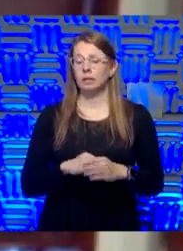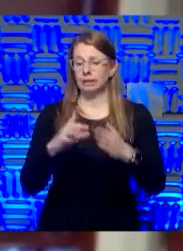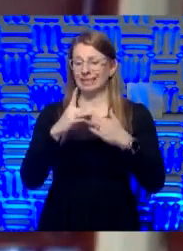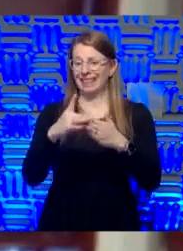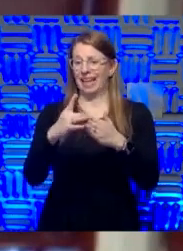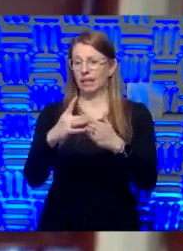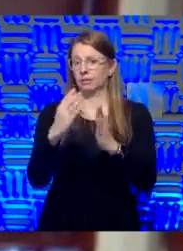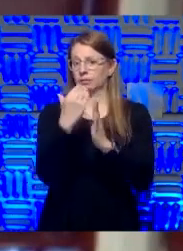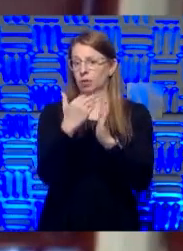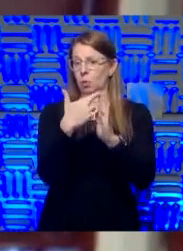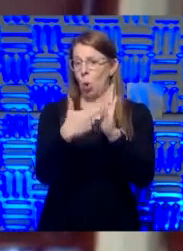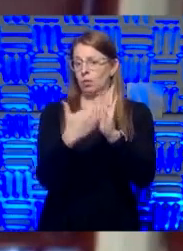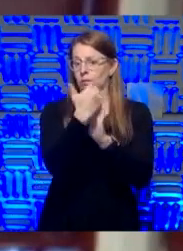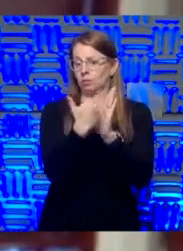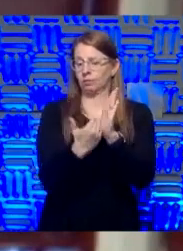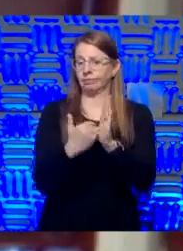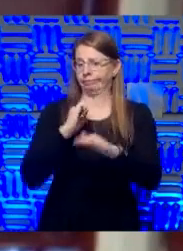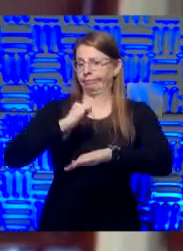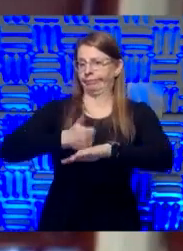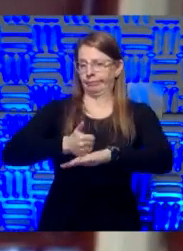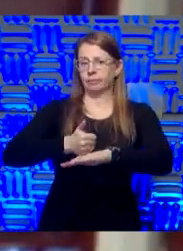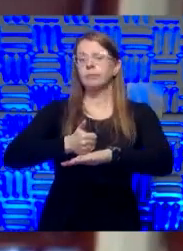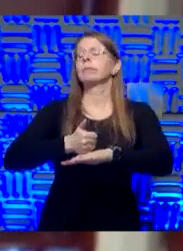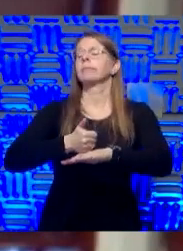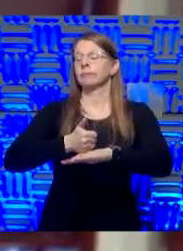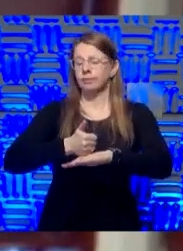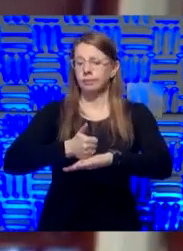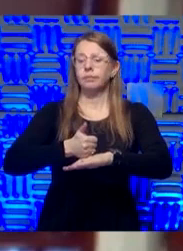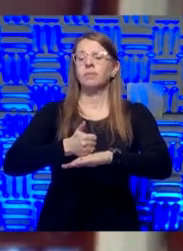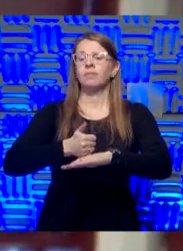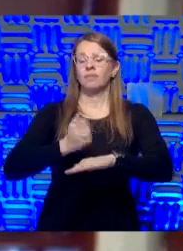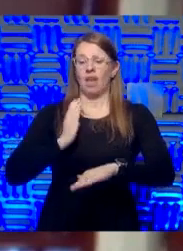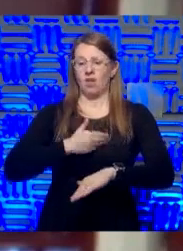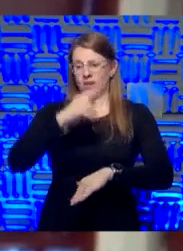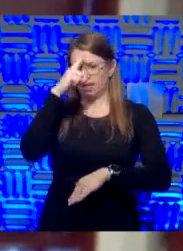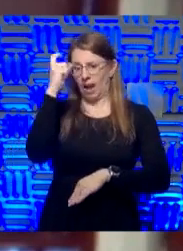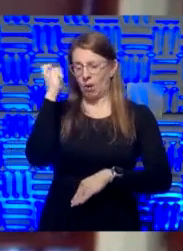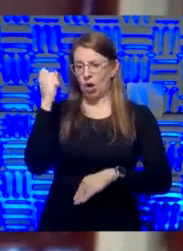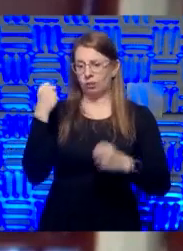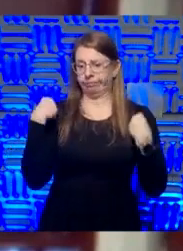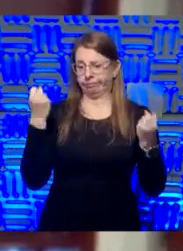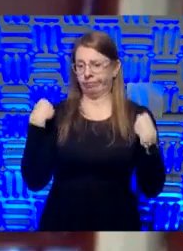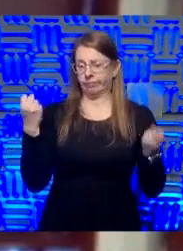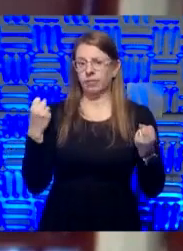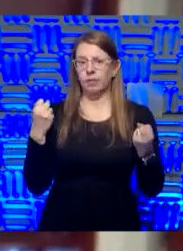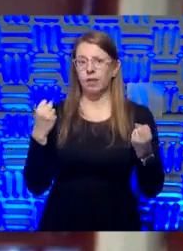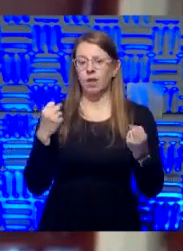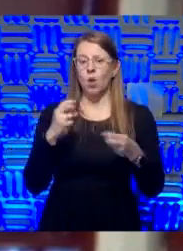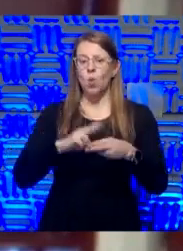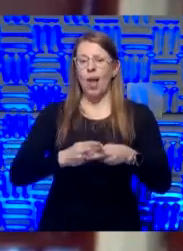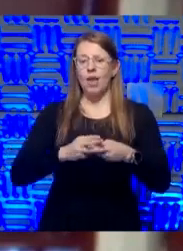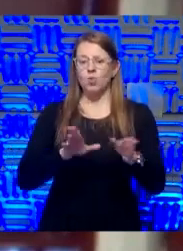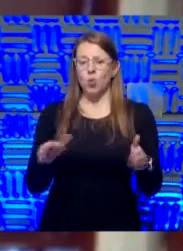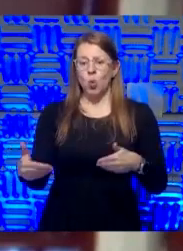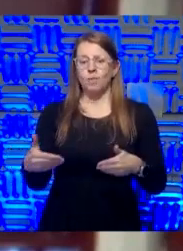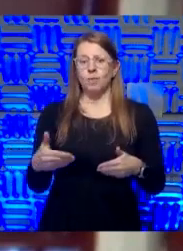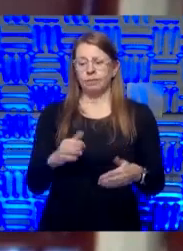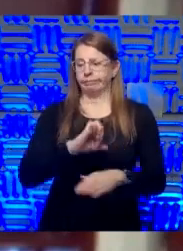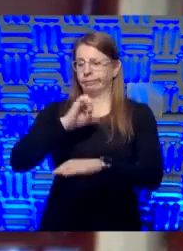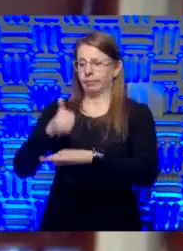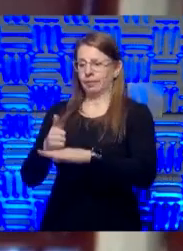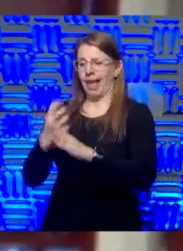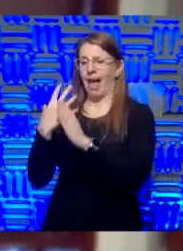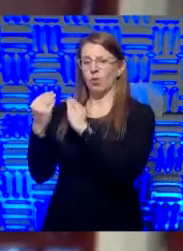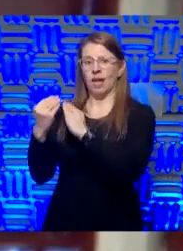play in our world, where many of our summer conditioning programs, they've moved weight rooms outside, they've revamped workouts for summer